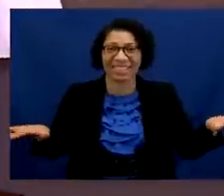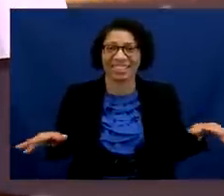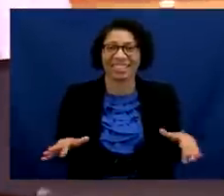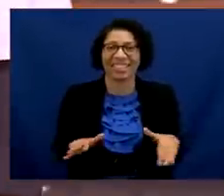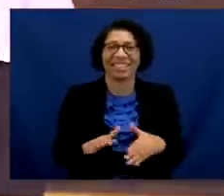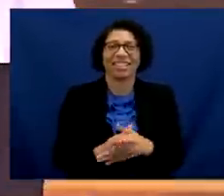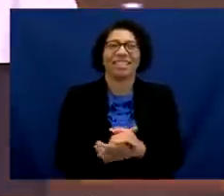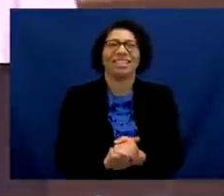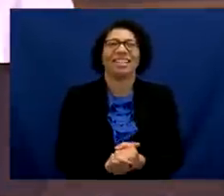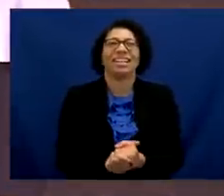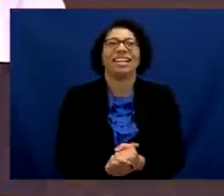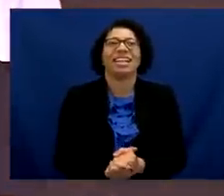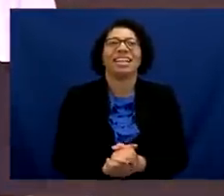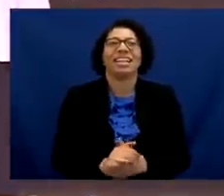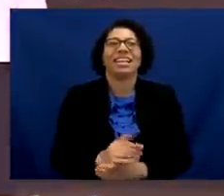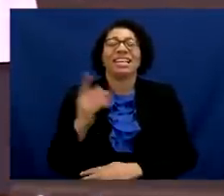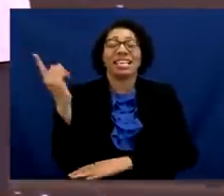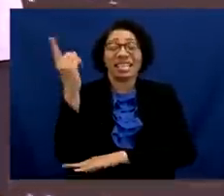And day and